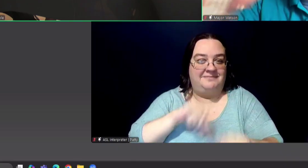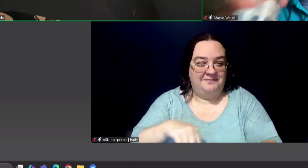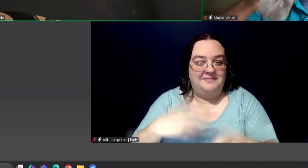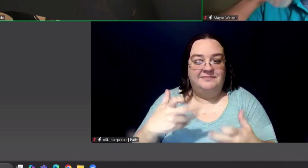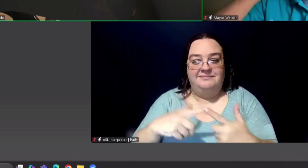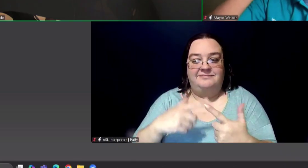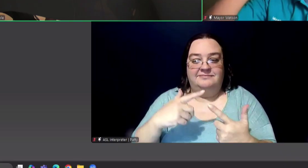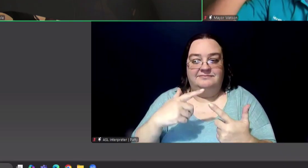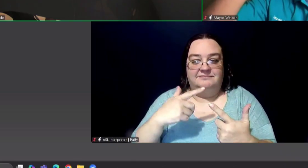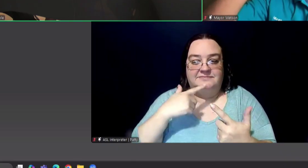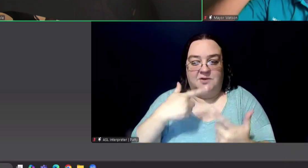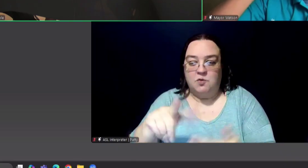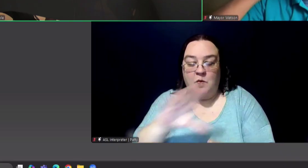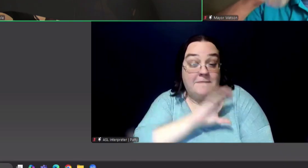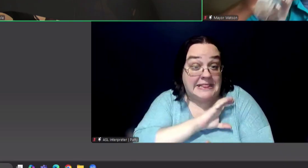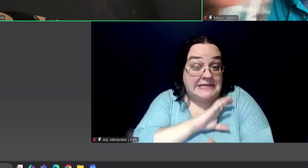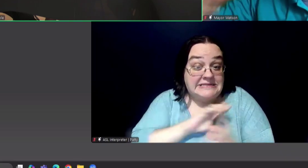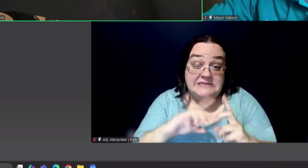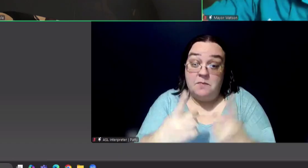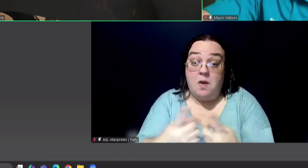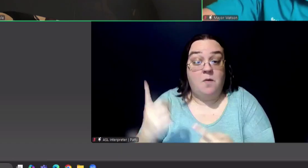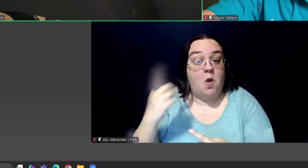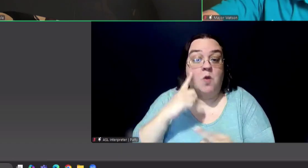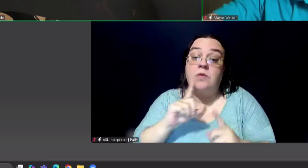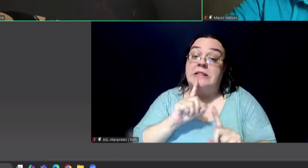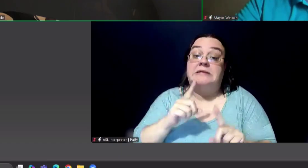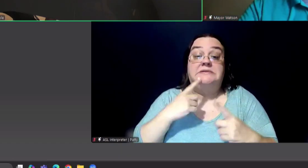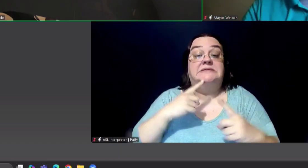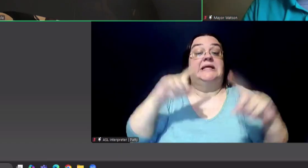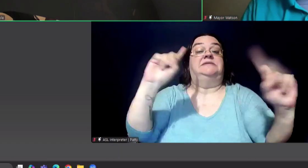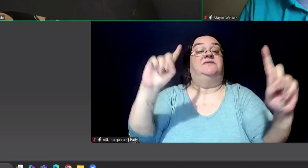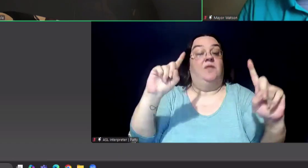department. I heard it was a successful national night out.